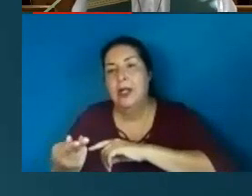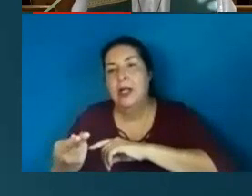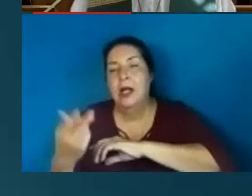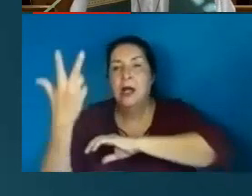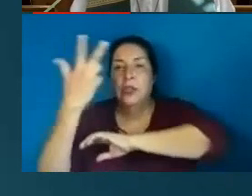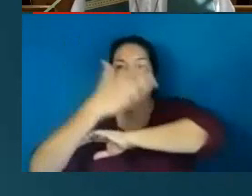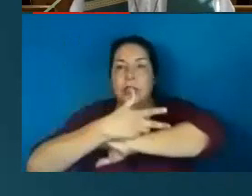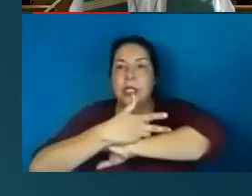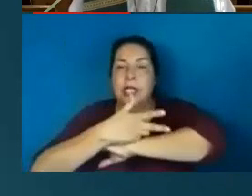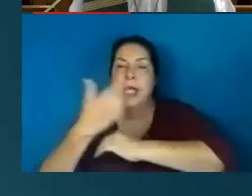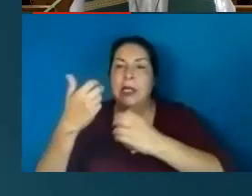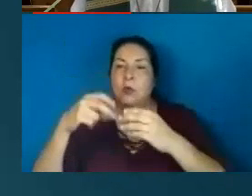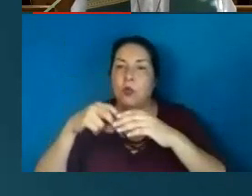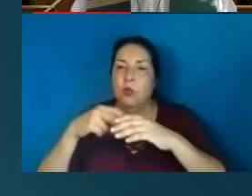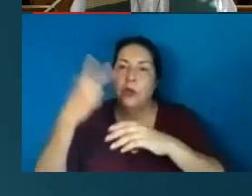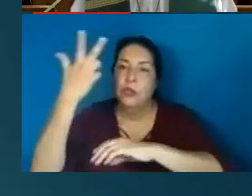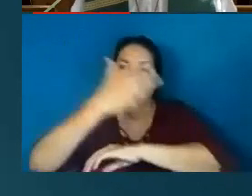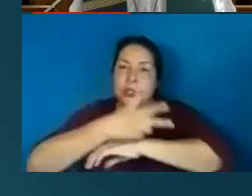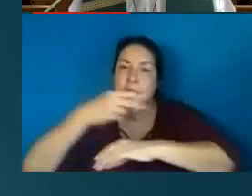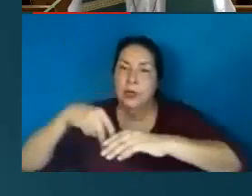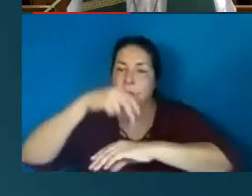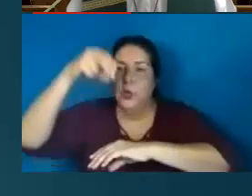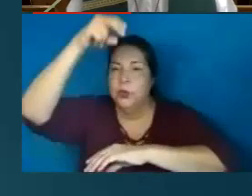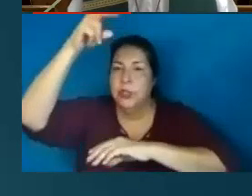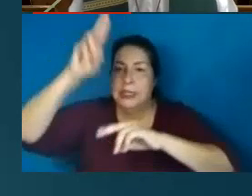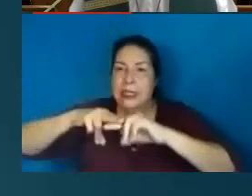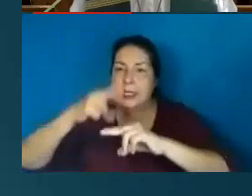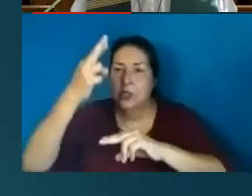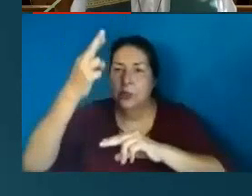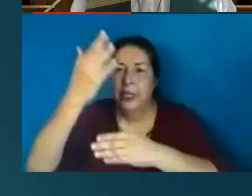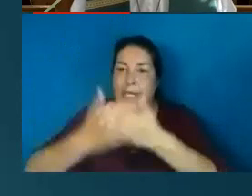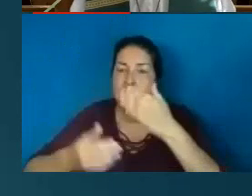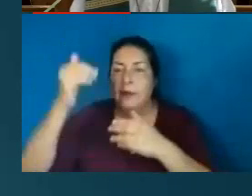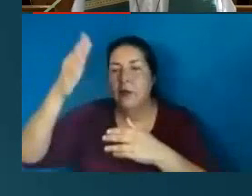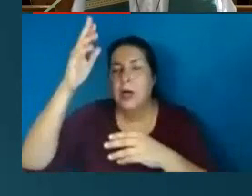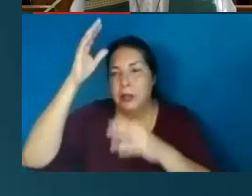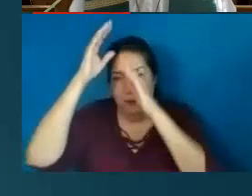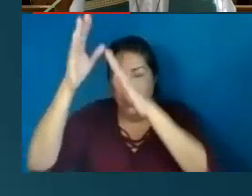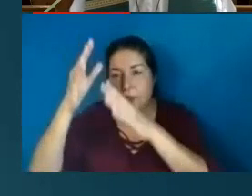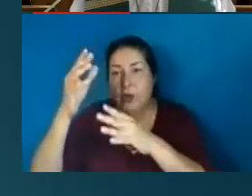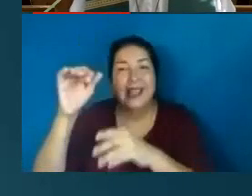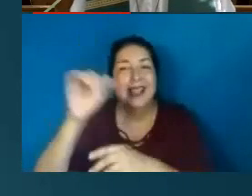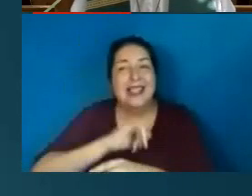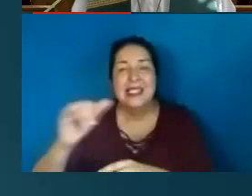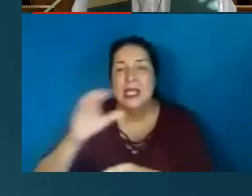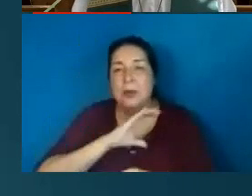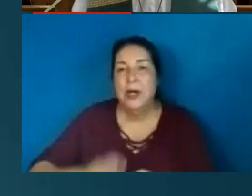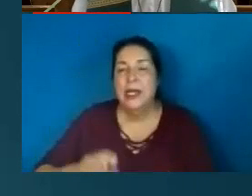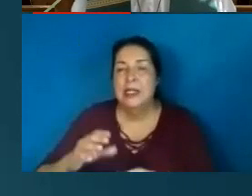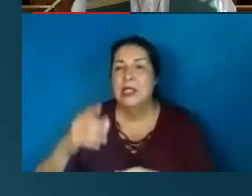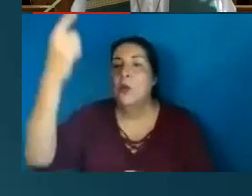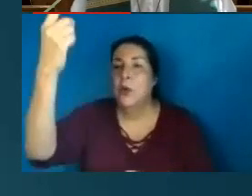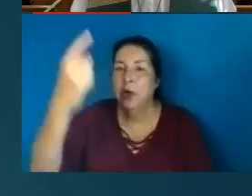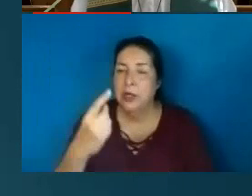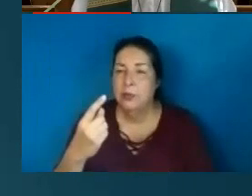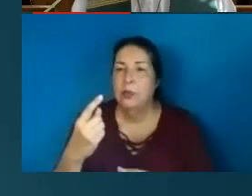of God the Father Almighty, the same Christ who descends to us in his means of grace to give